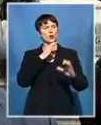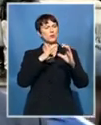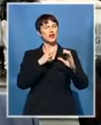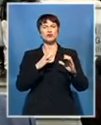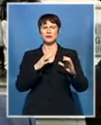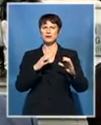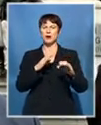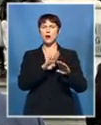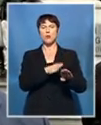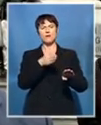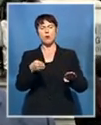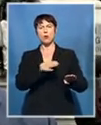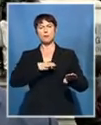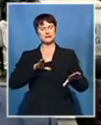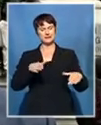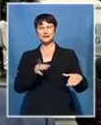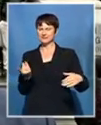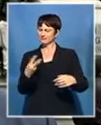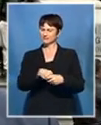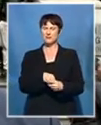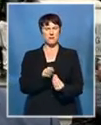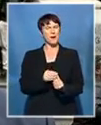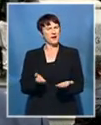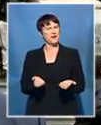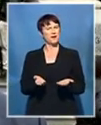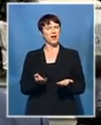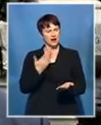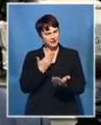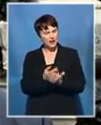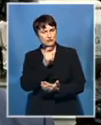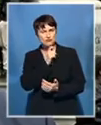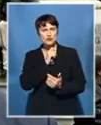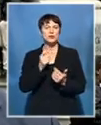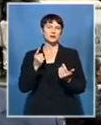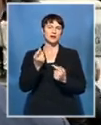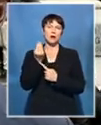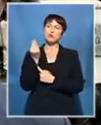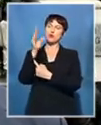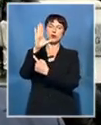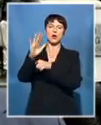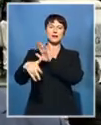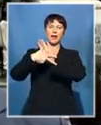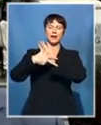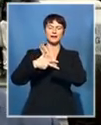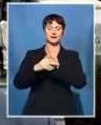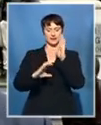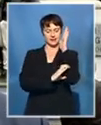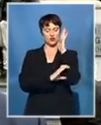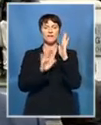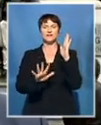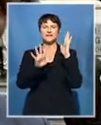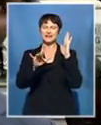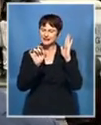Communication. They could have utilized the provision of the Section 15 of the Broadcasting Act through the